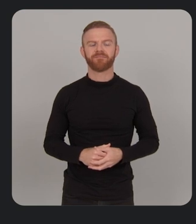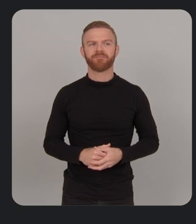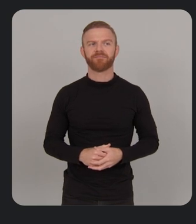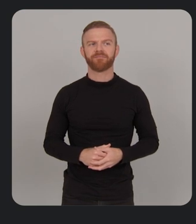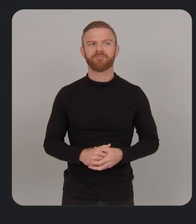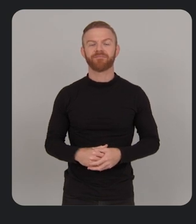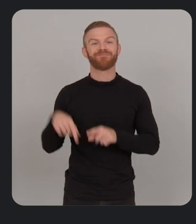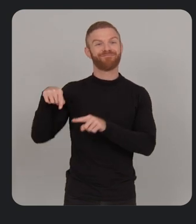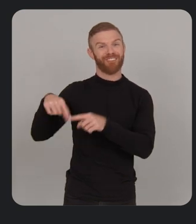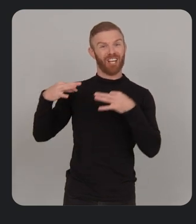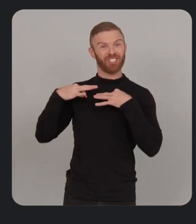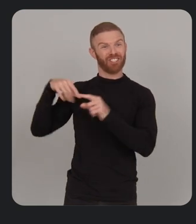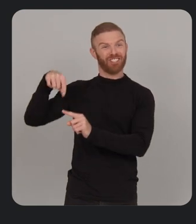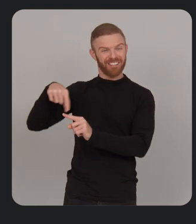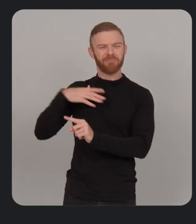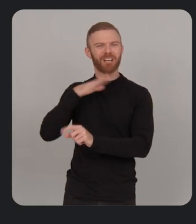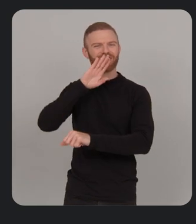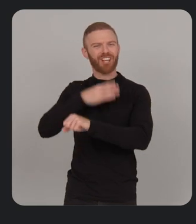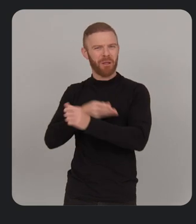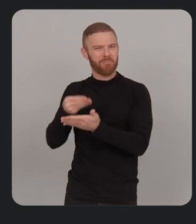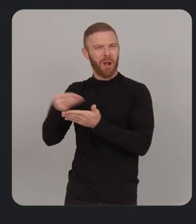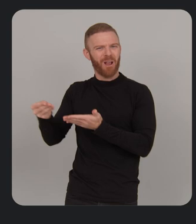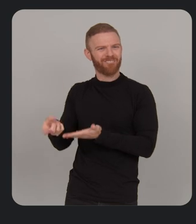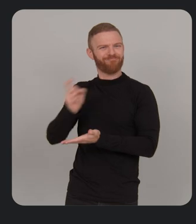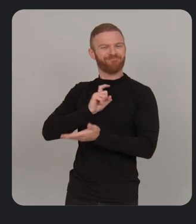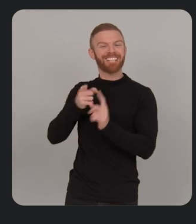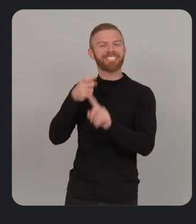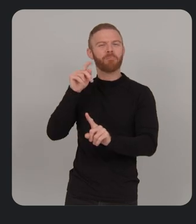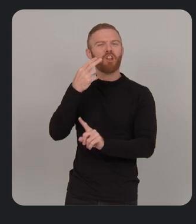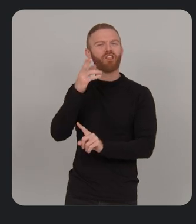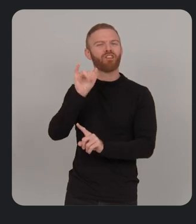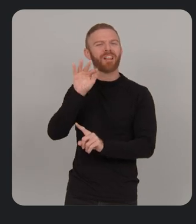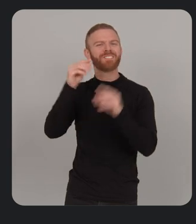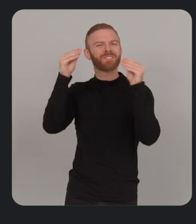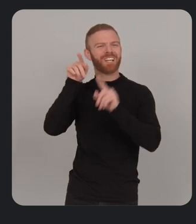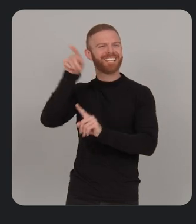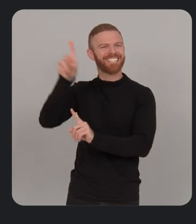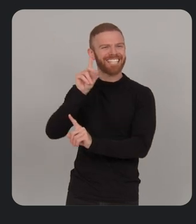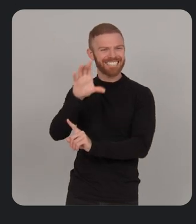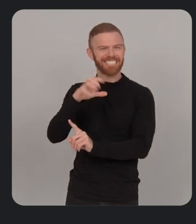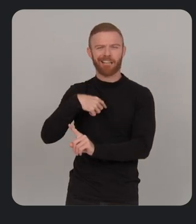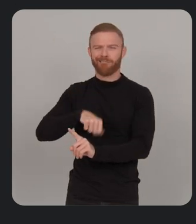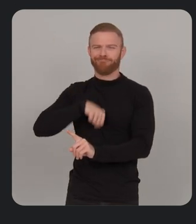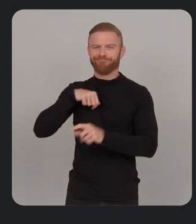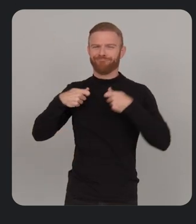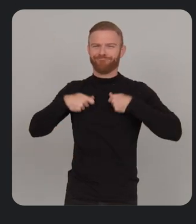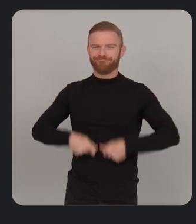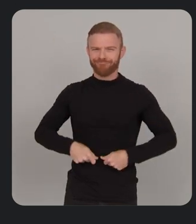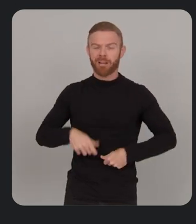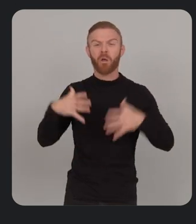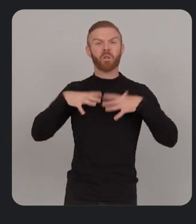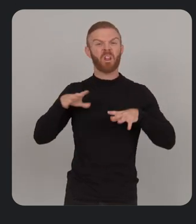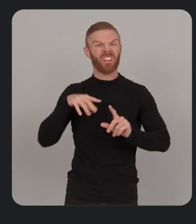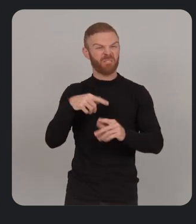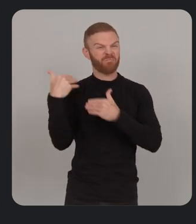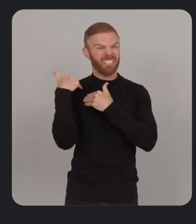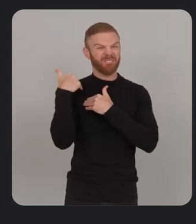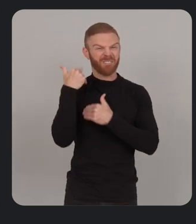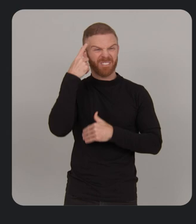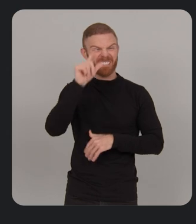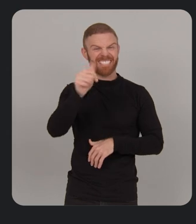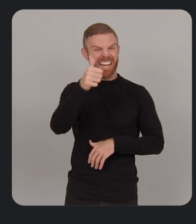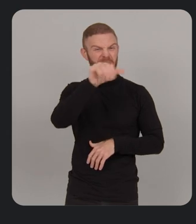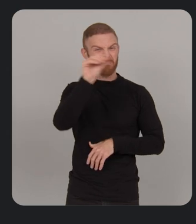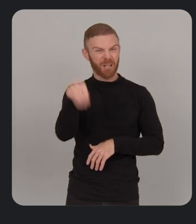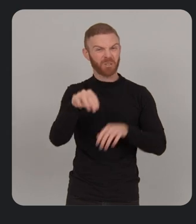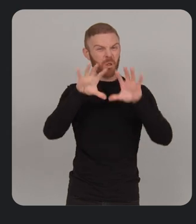this shirt is bought by my daughter from a thrift store in dc i now own it and proudly wear it clothing is responsible for